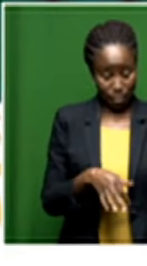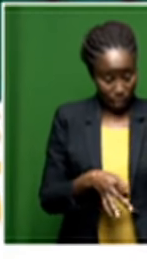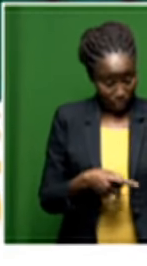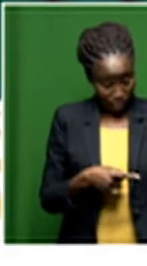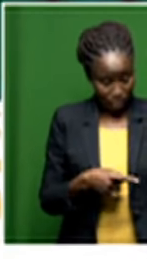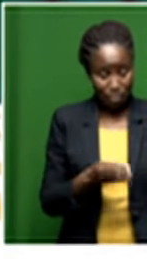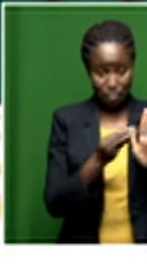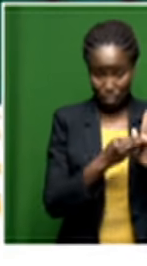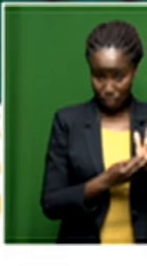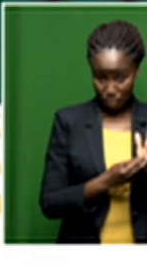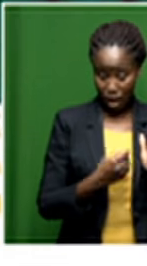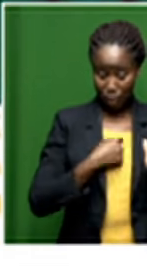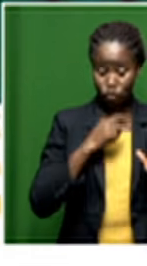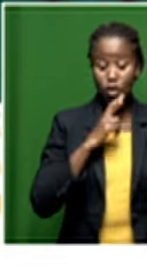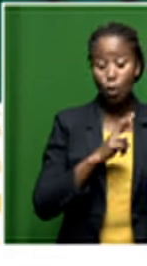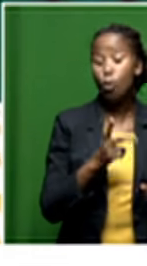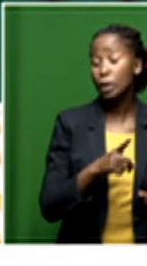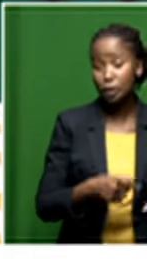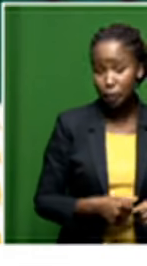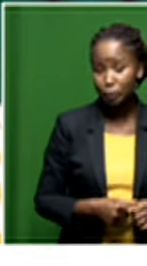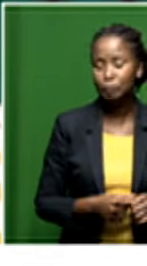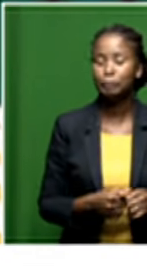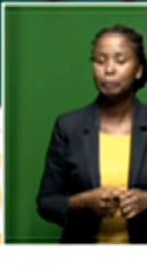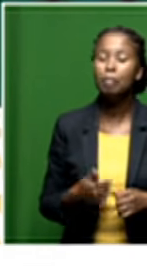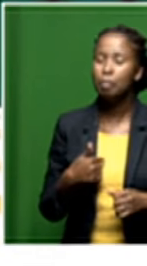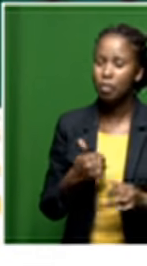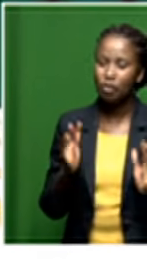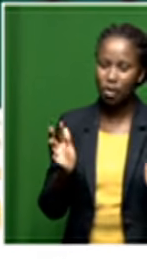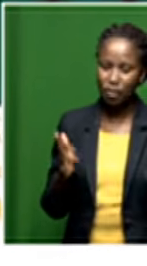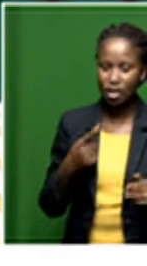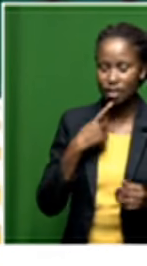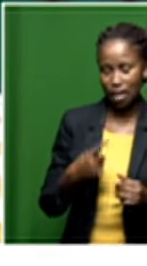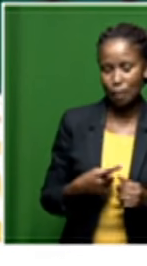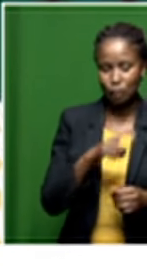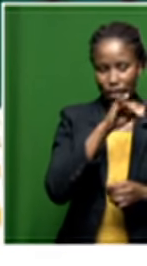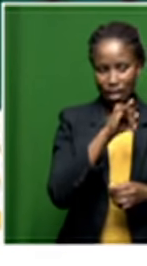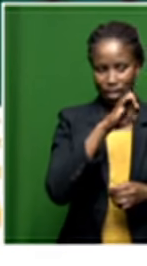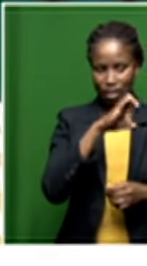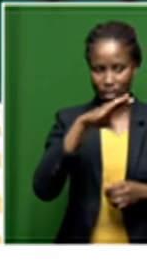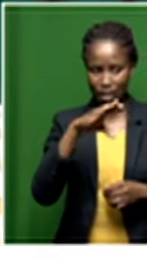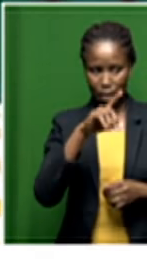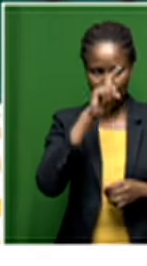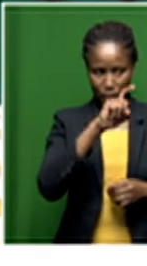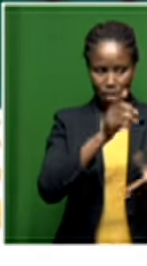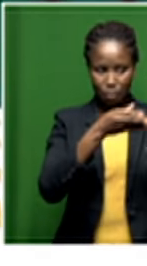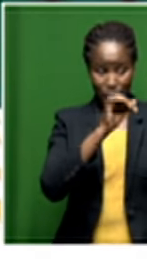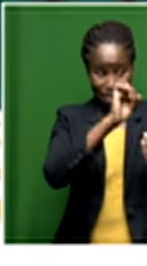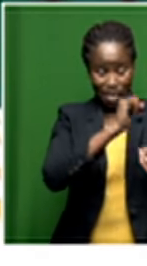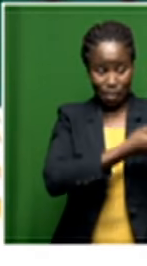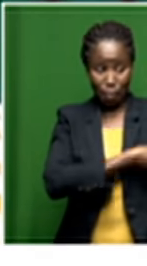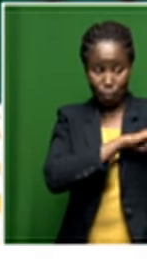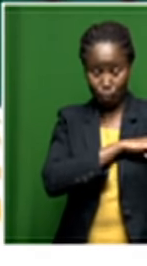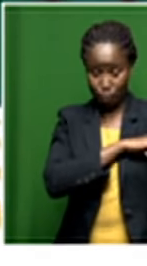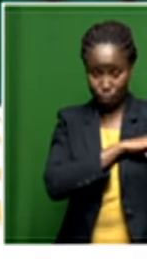papers. My response was that the IEC gets its mandate to